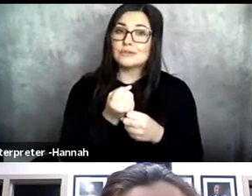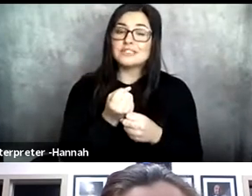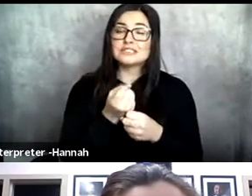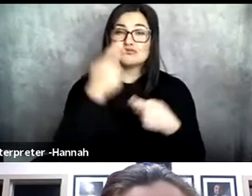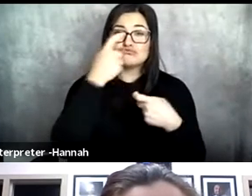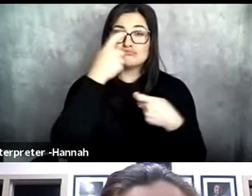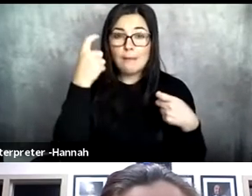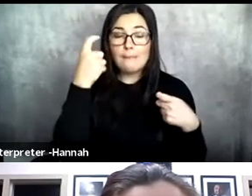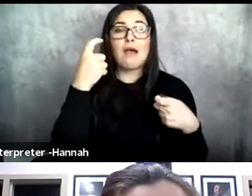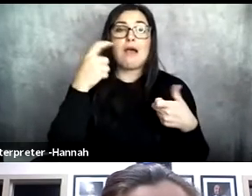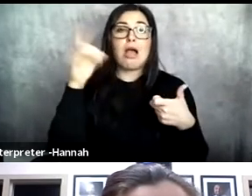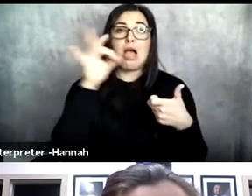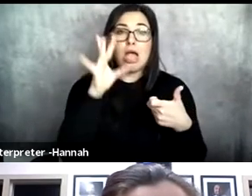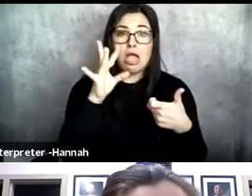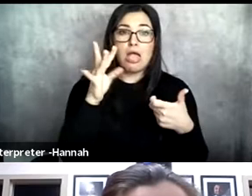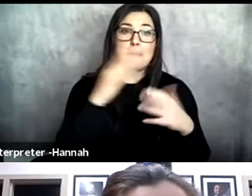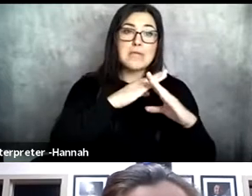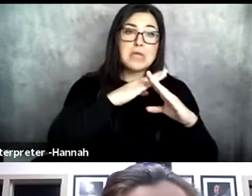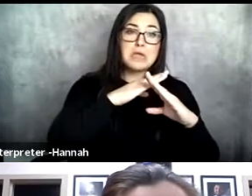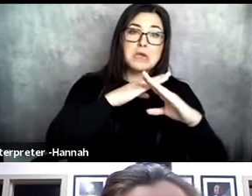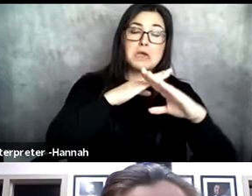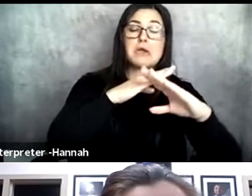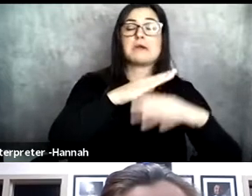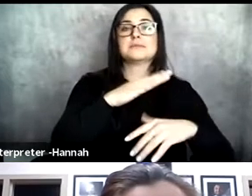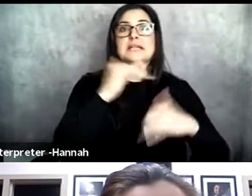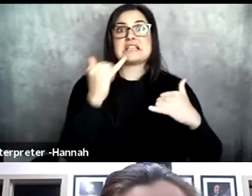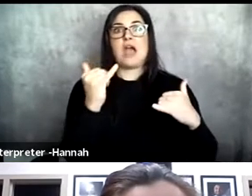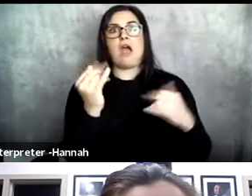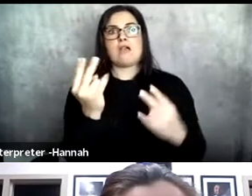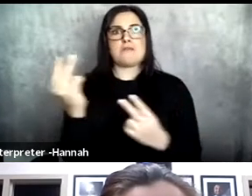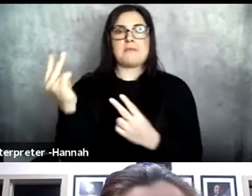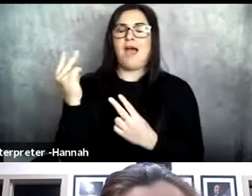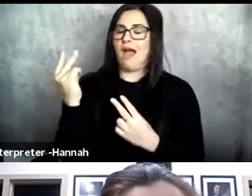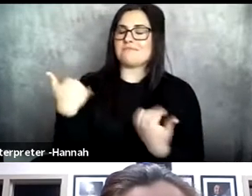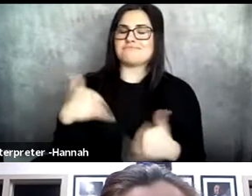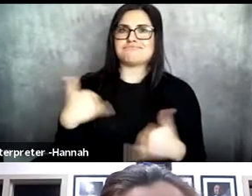trauma, years of barriers. Now